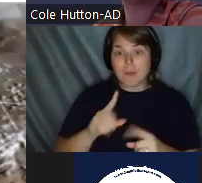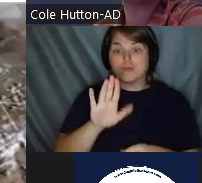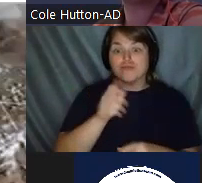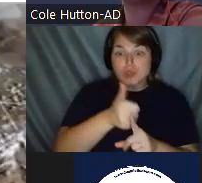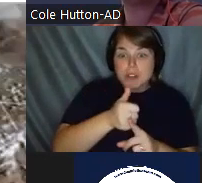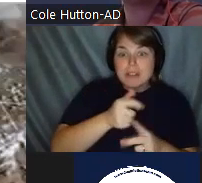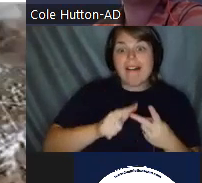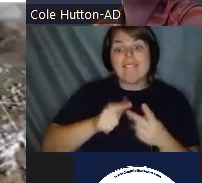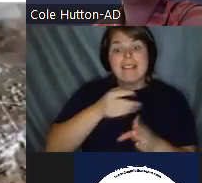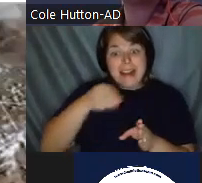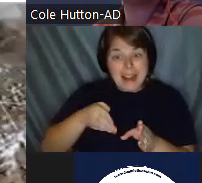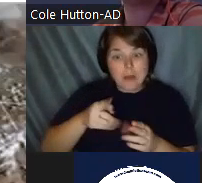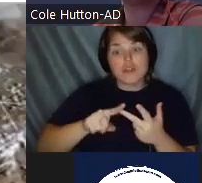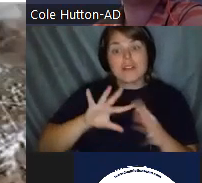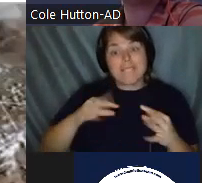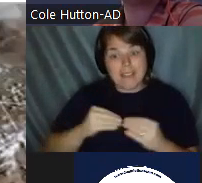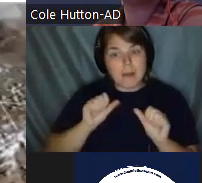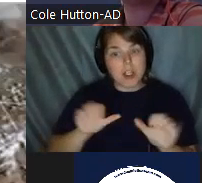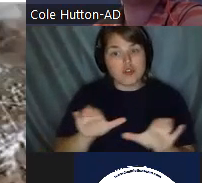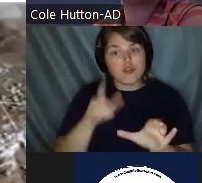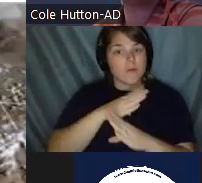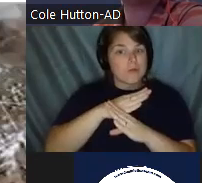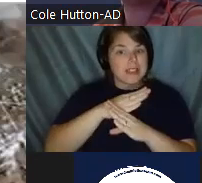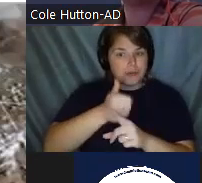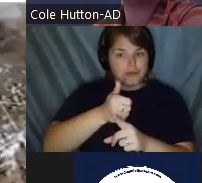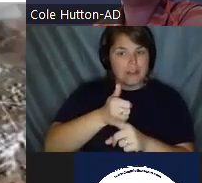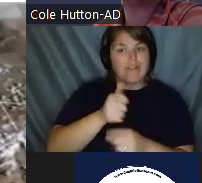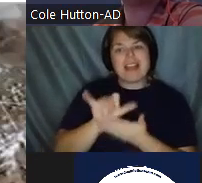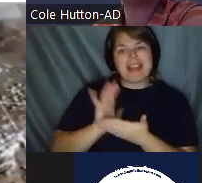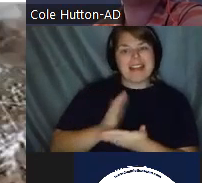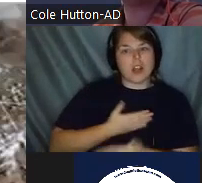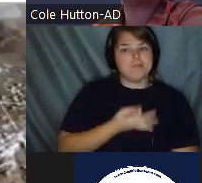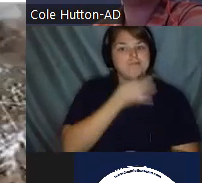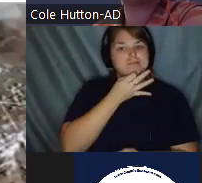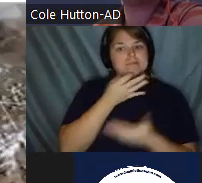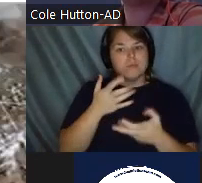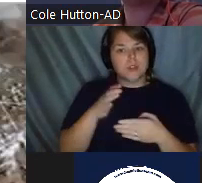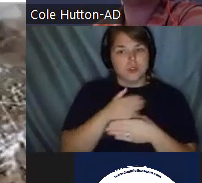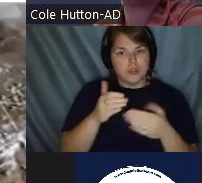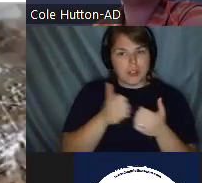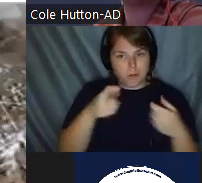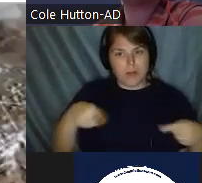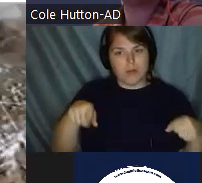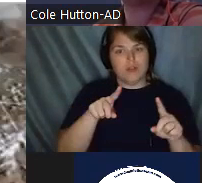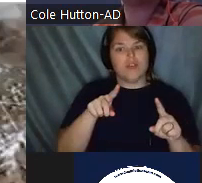protect themselves as well. So that's definitely our expertise and something that we want to share with you all kind of in the coming